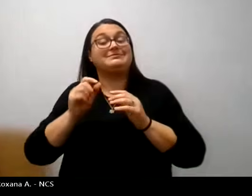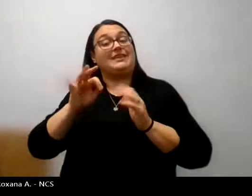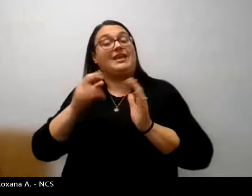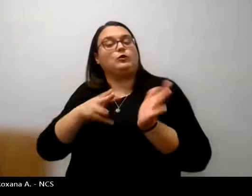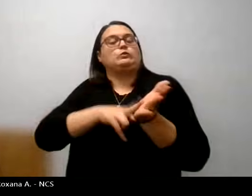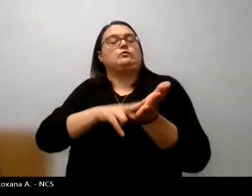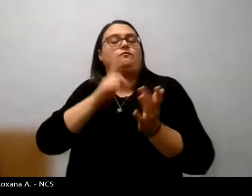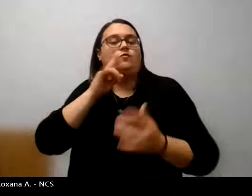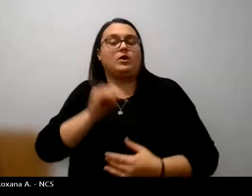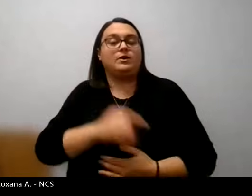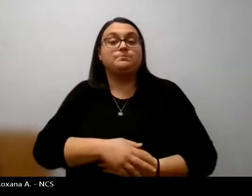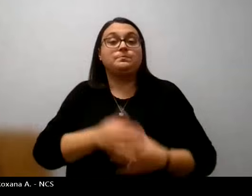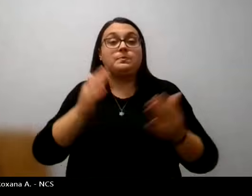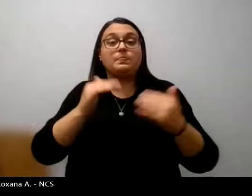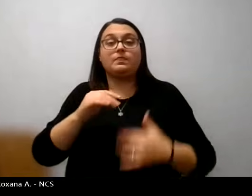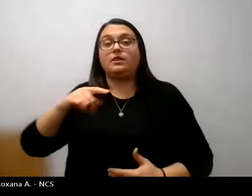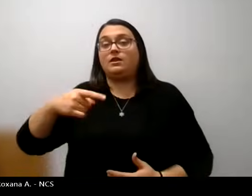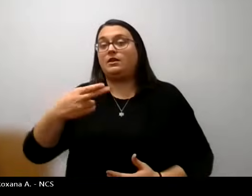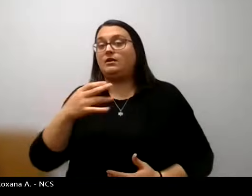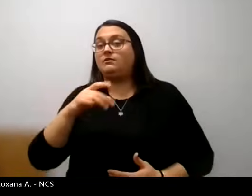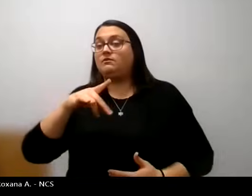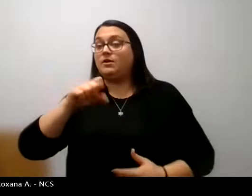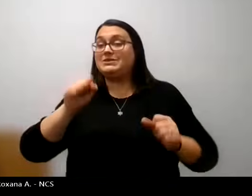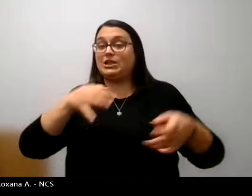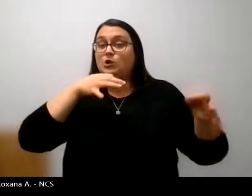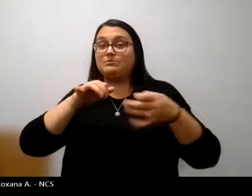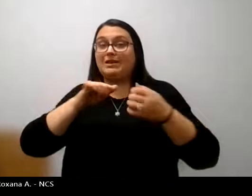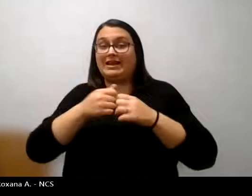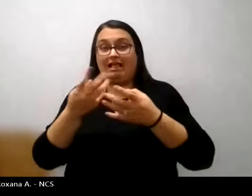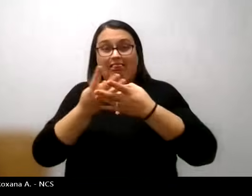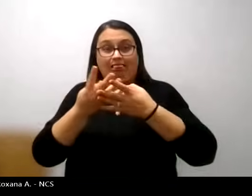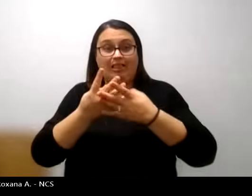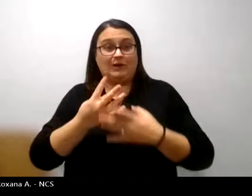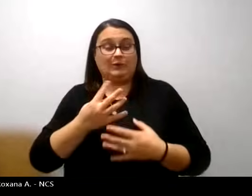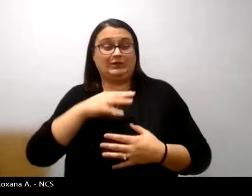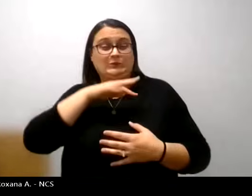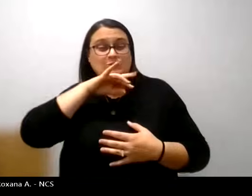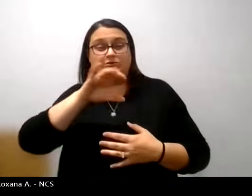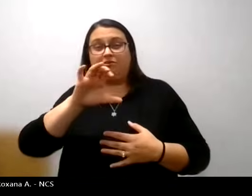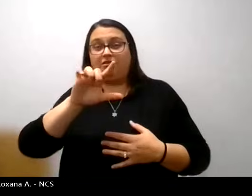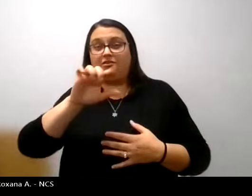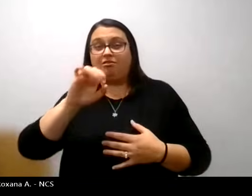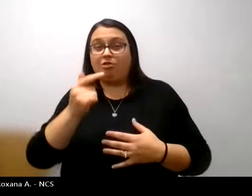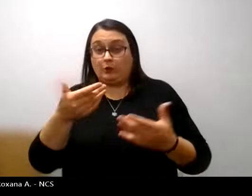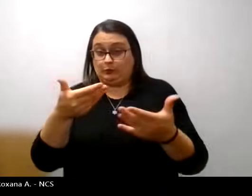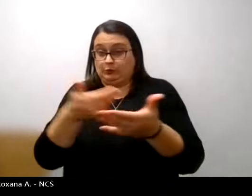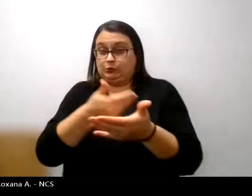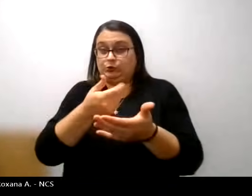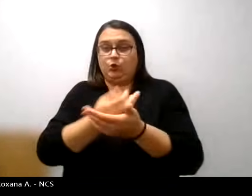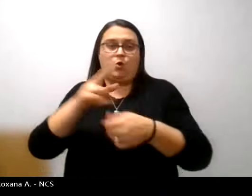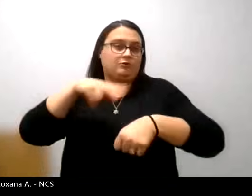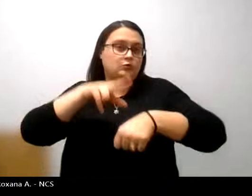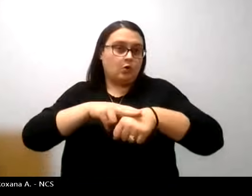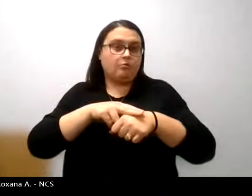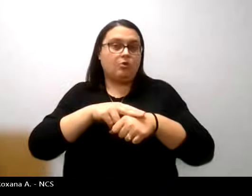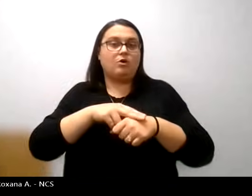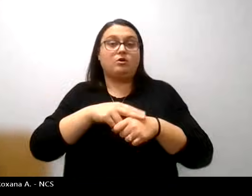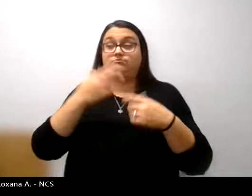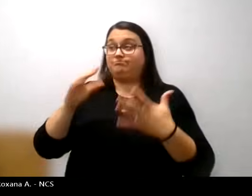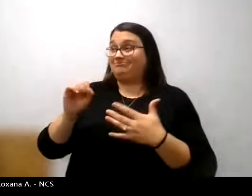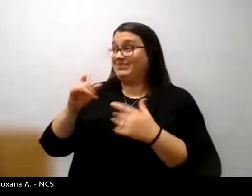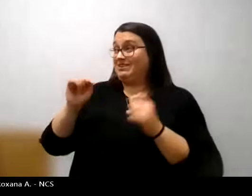Next question, Michael Phillips, can you explain how the filters were clogged? Is this a new issue or a regular event? I'll defer to Scott to